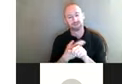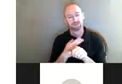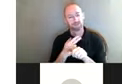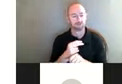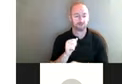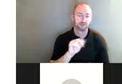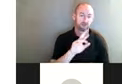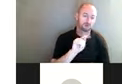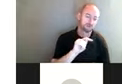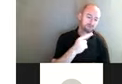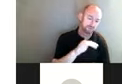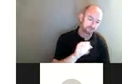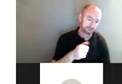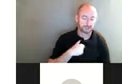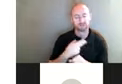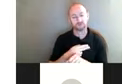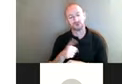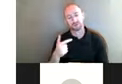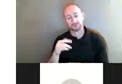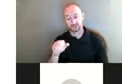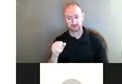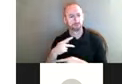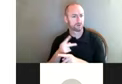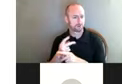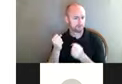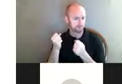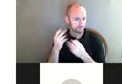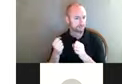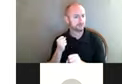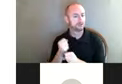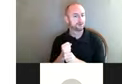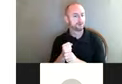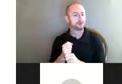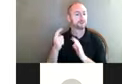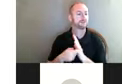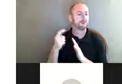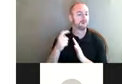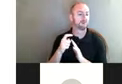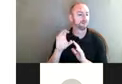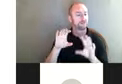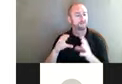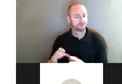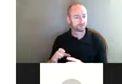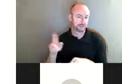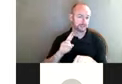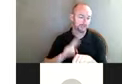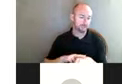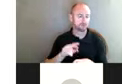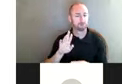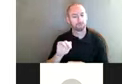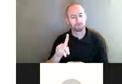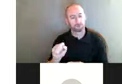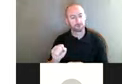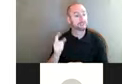and I used Esri's GIS products for a long time, and the default classification scheme was always natural breaks, which